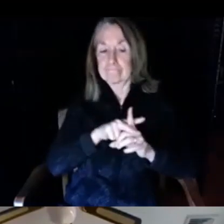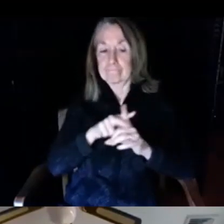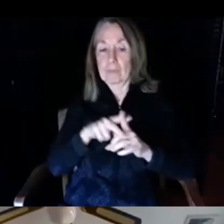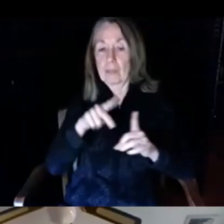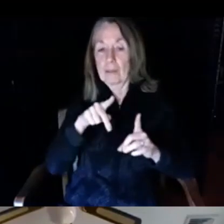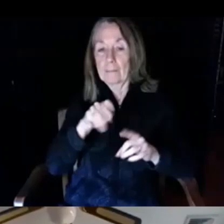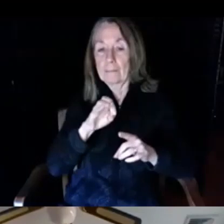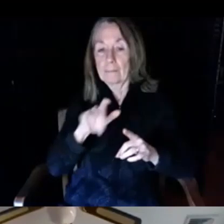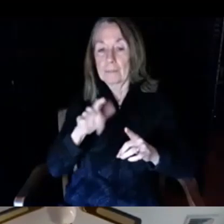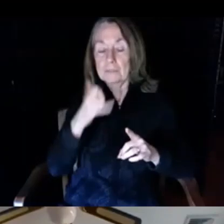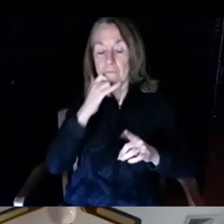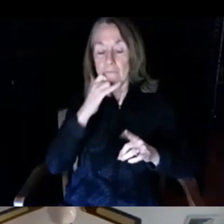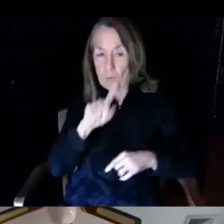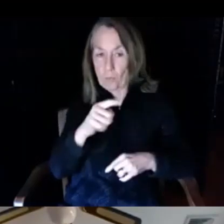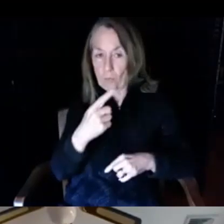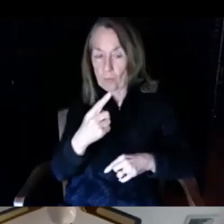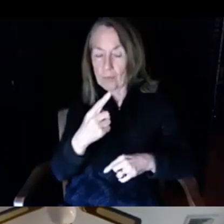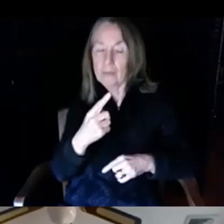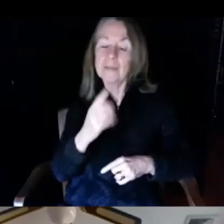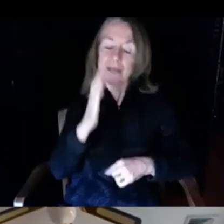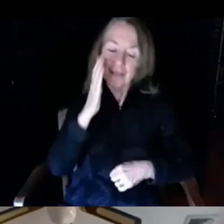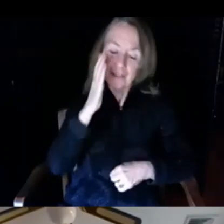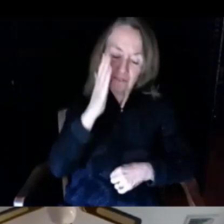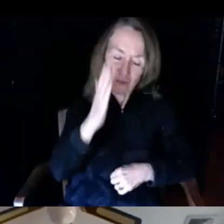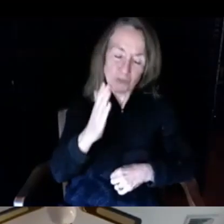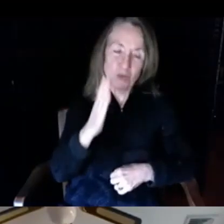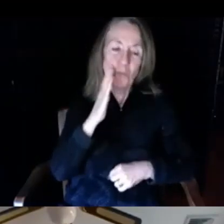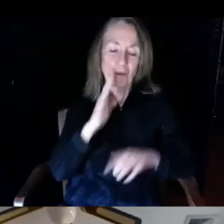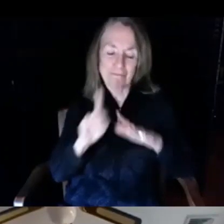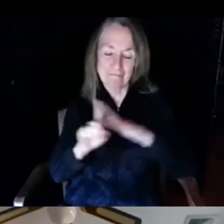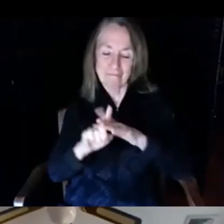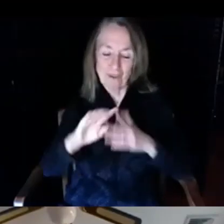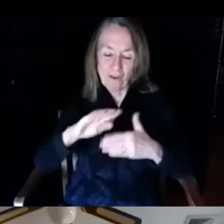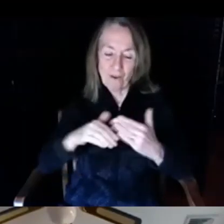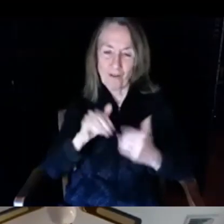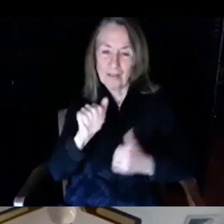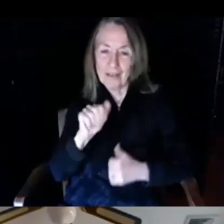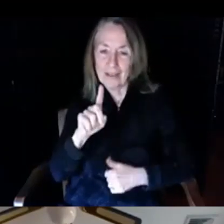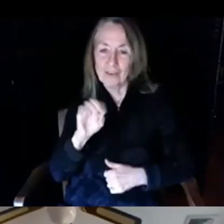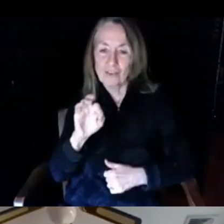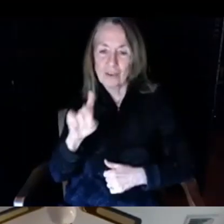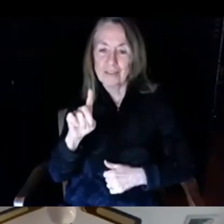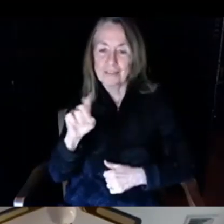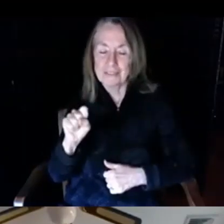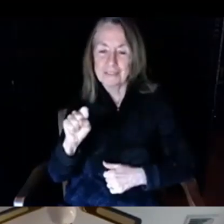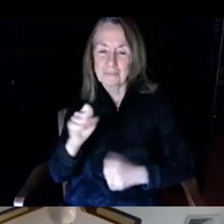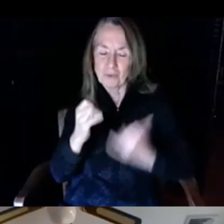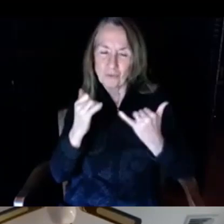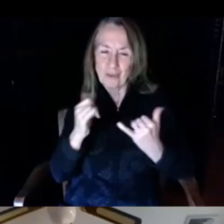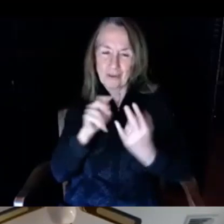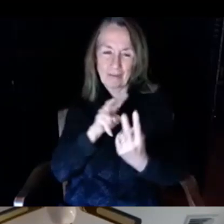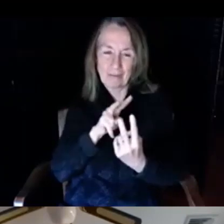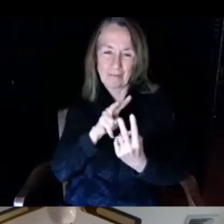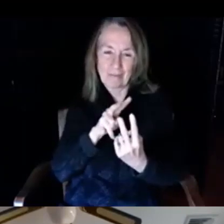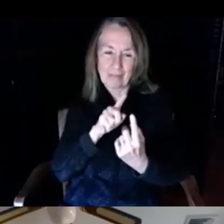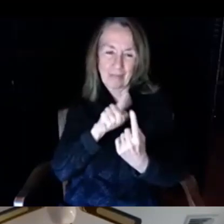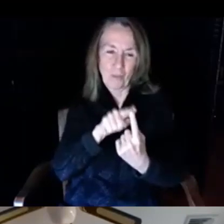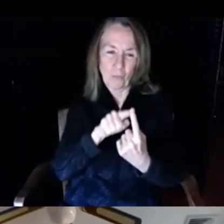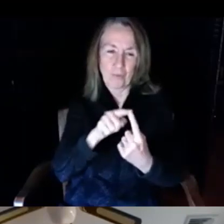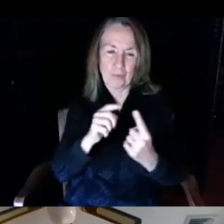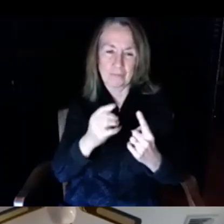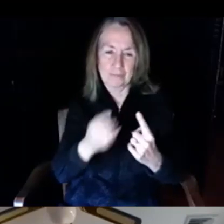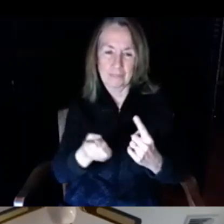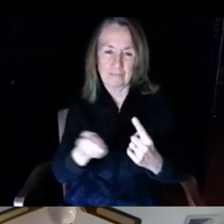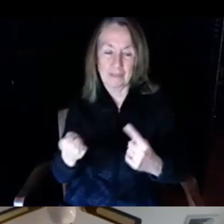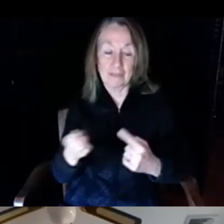That probably in the future will be on all Androids, but right now just on those two, just on that one device.